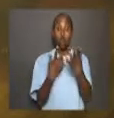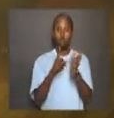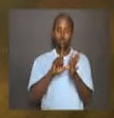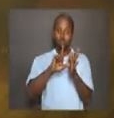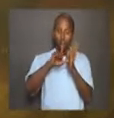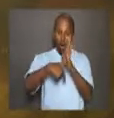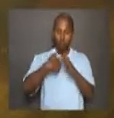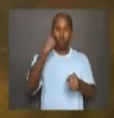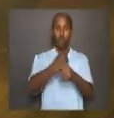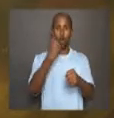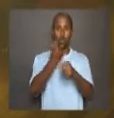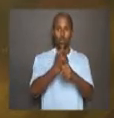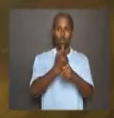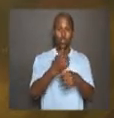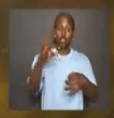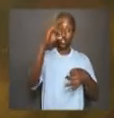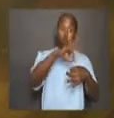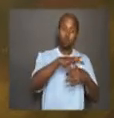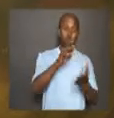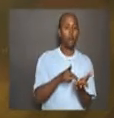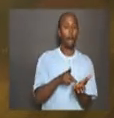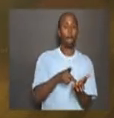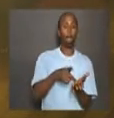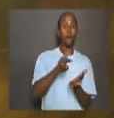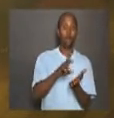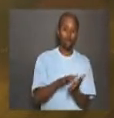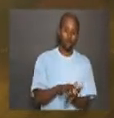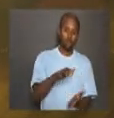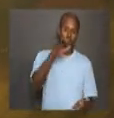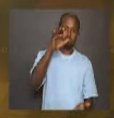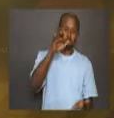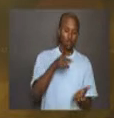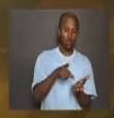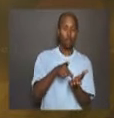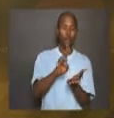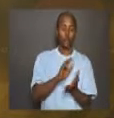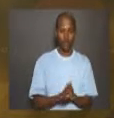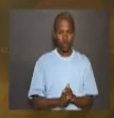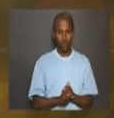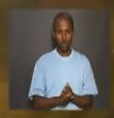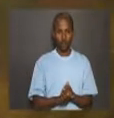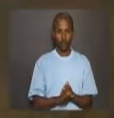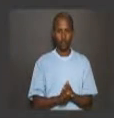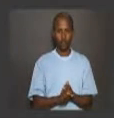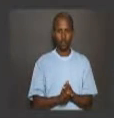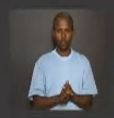worked, the employee is paid a higher rate called